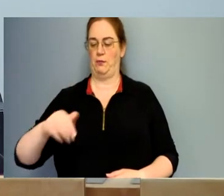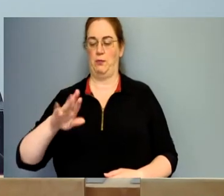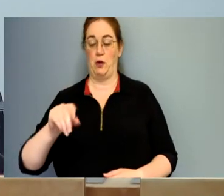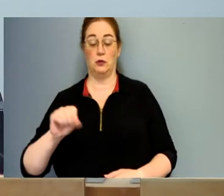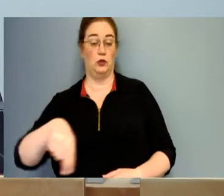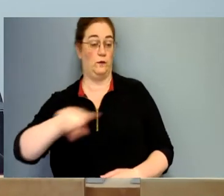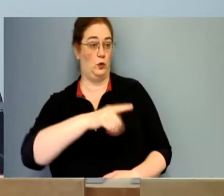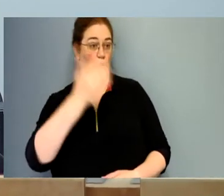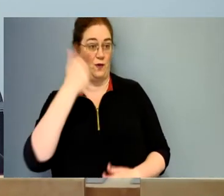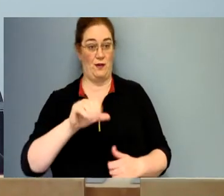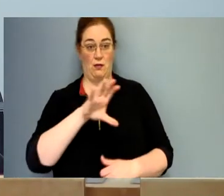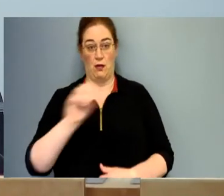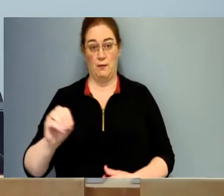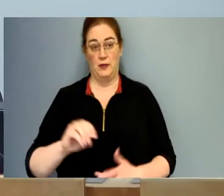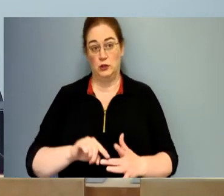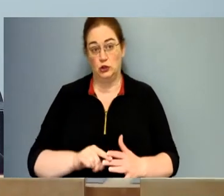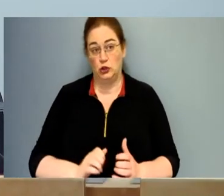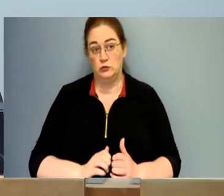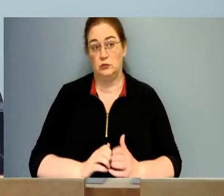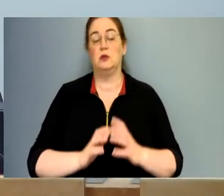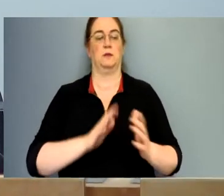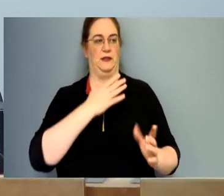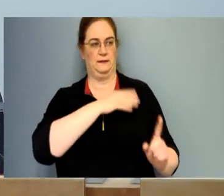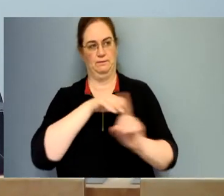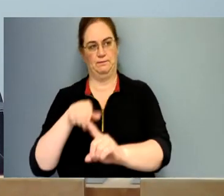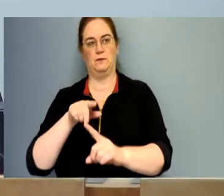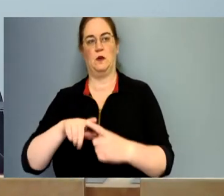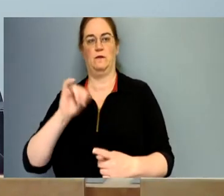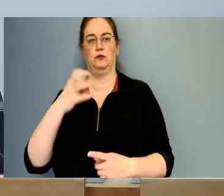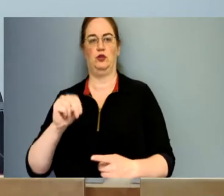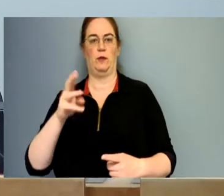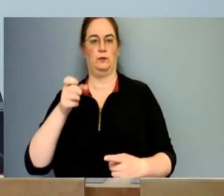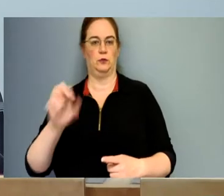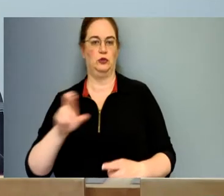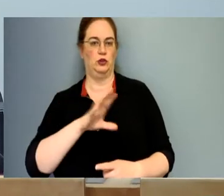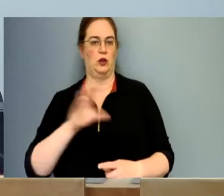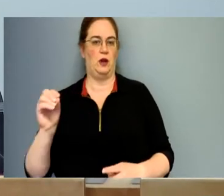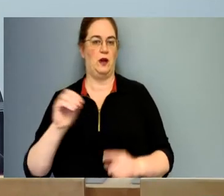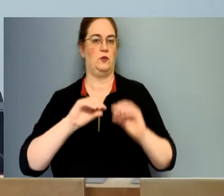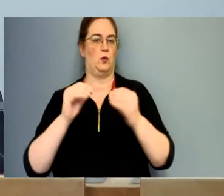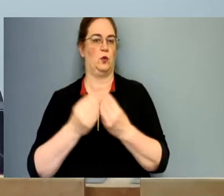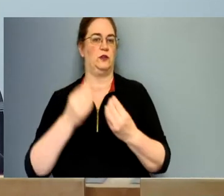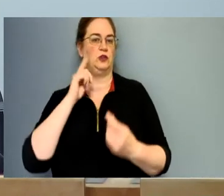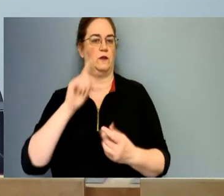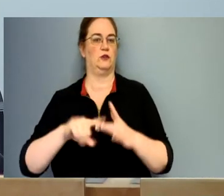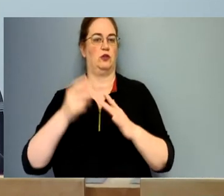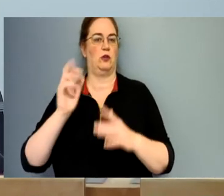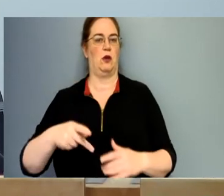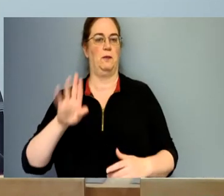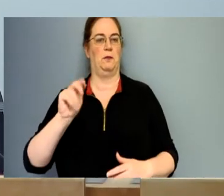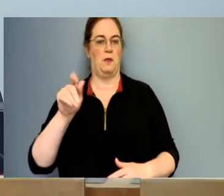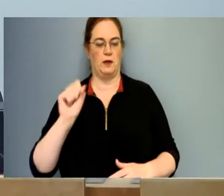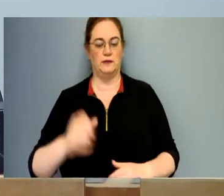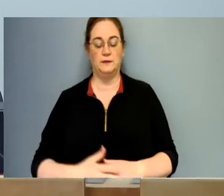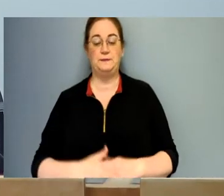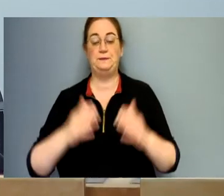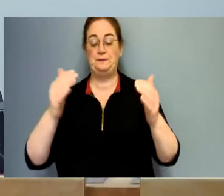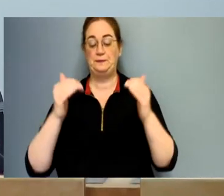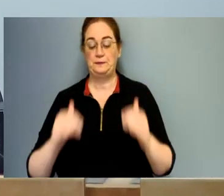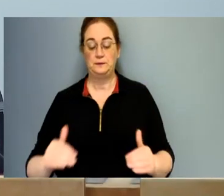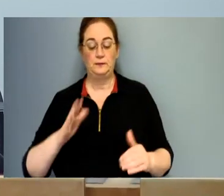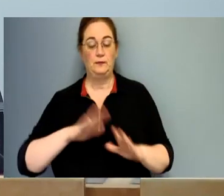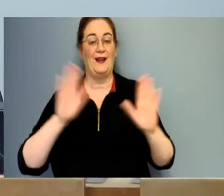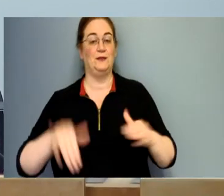stages, please point them in the direction of John Mercer and the organization of Startup Bucks. Secondly, our